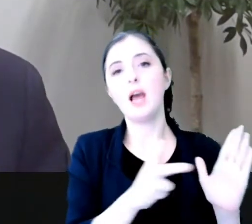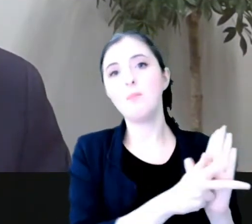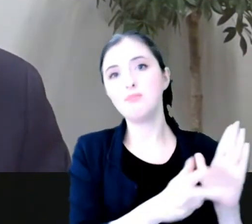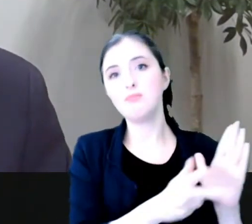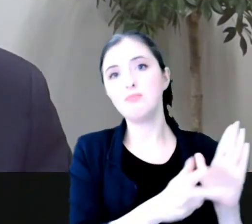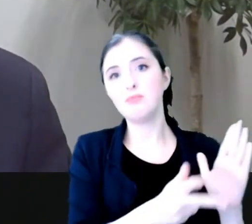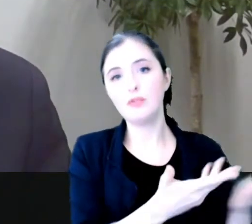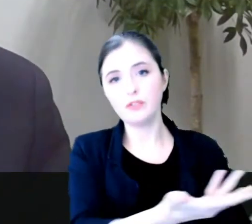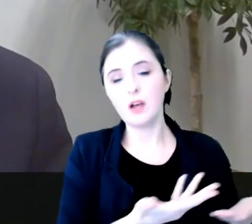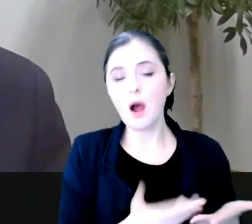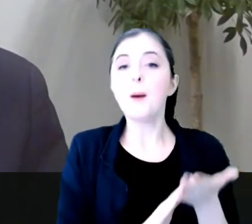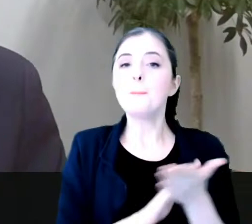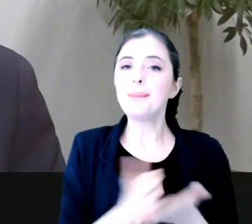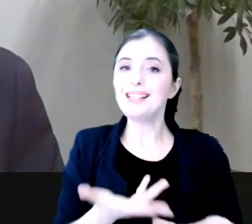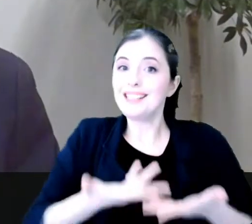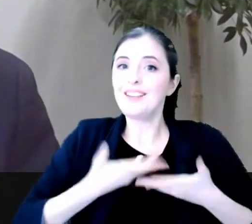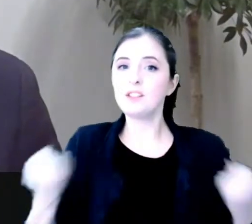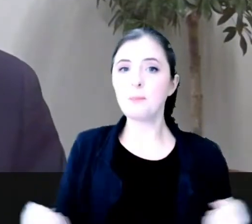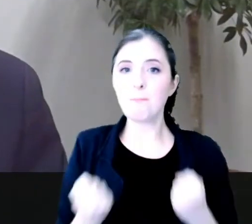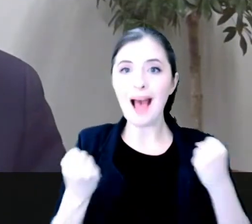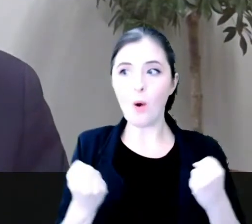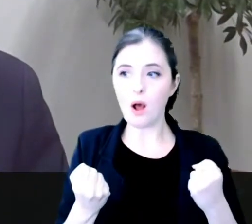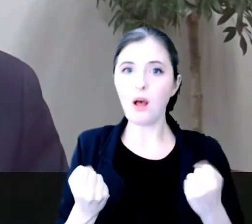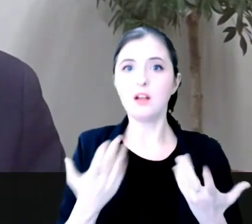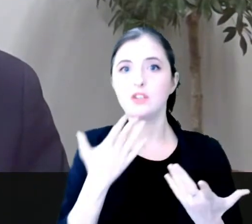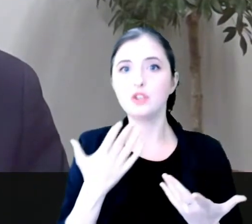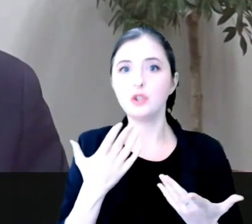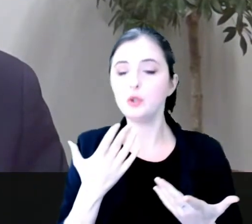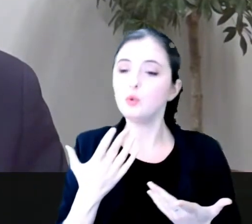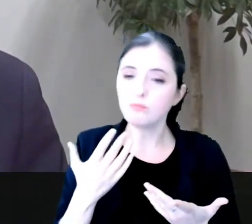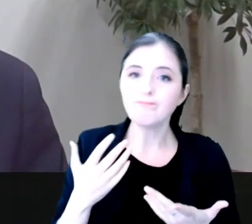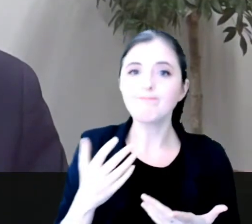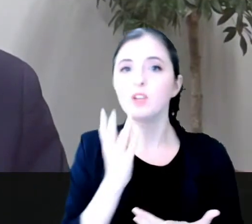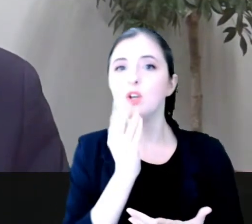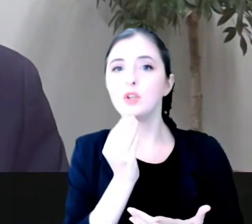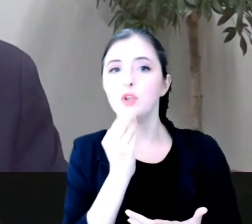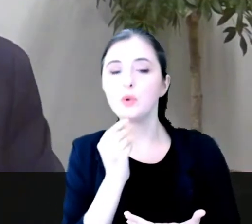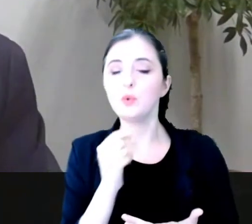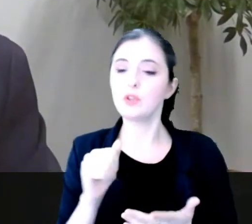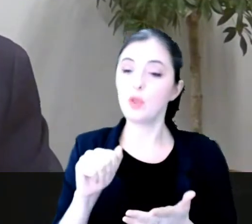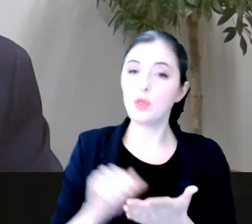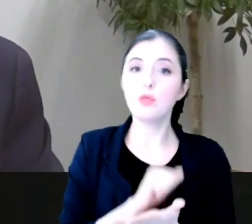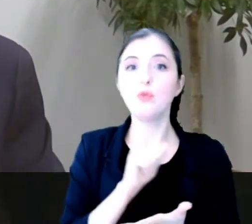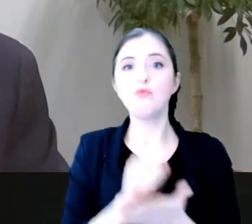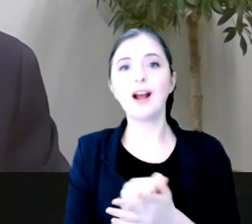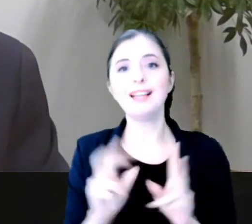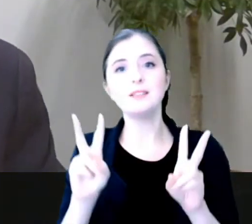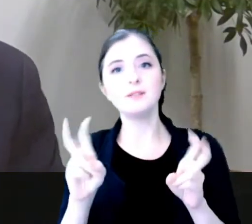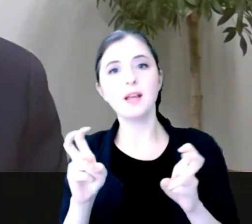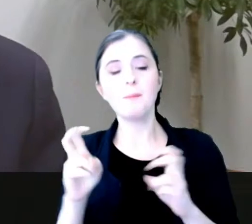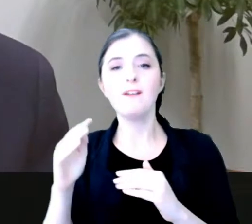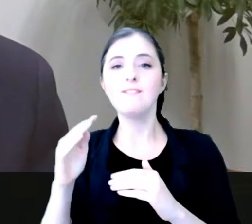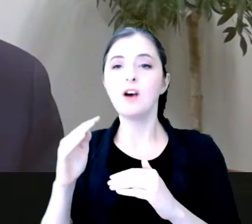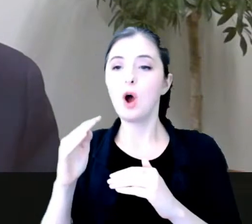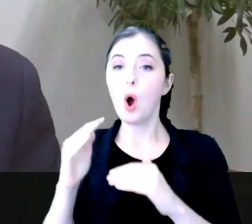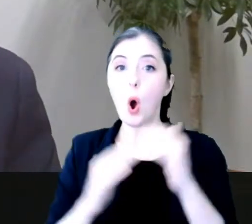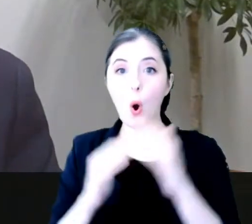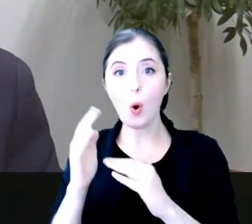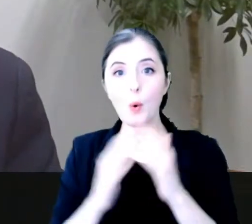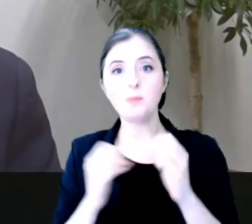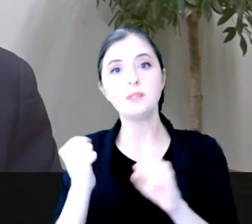make sure it's the right form of regeneration and the right sorts of homes being built in London. And Rachel, in relation to social housing, you're spot